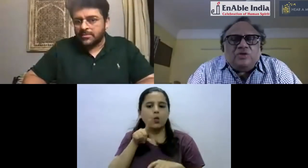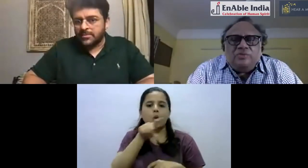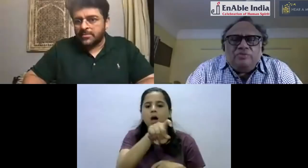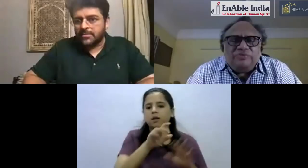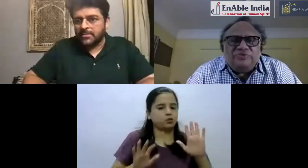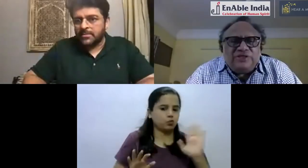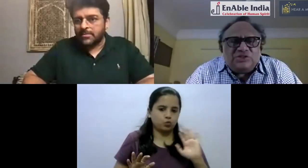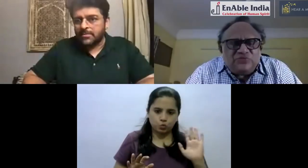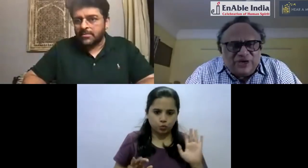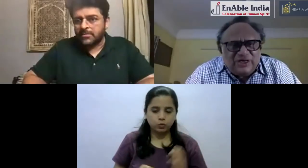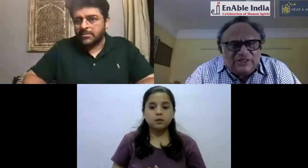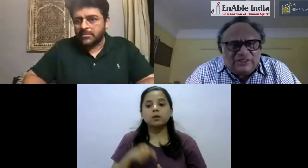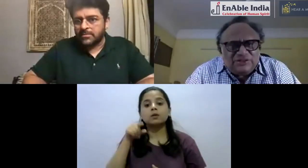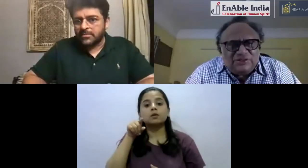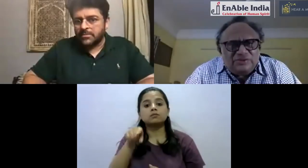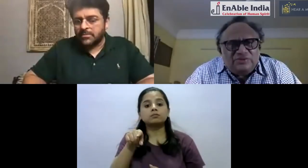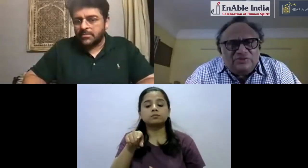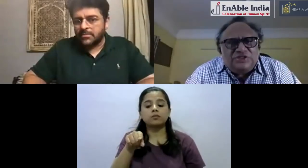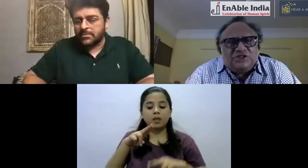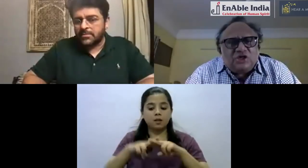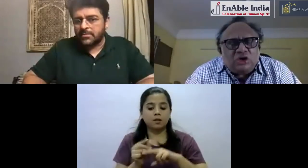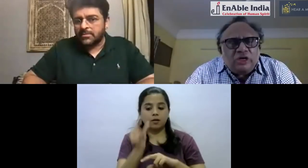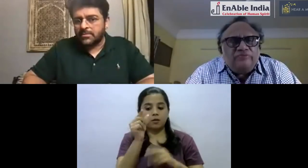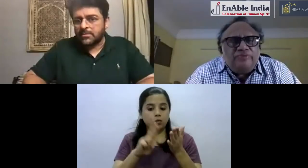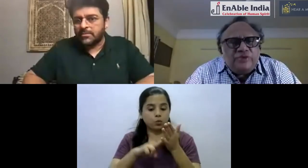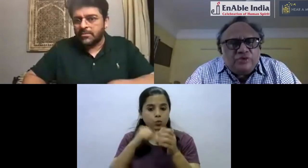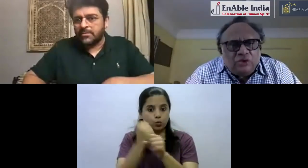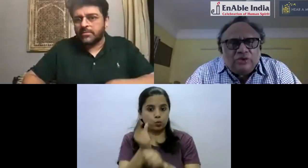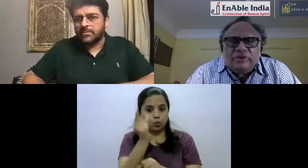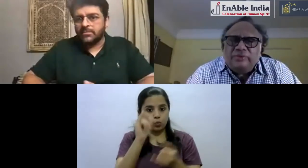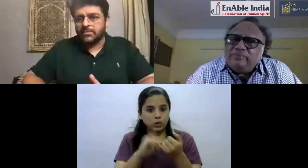Now, this fungus, which is called